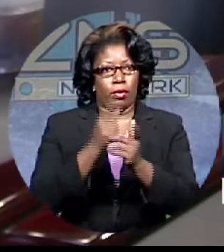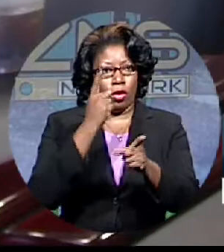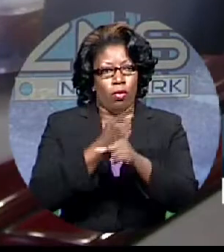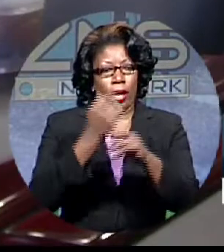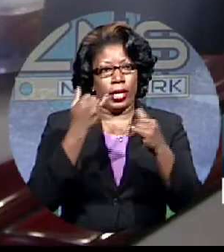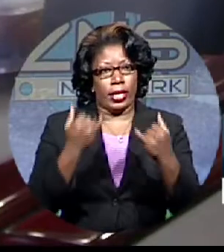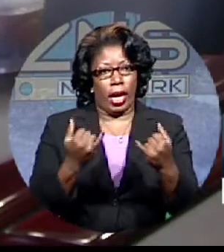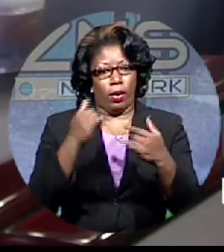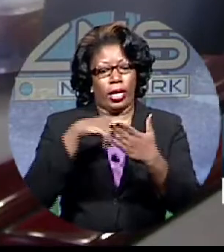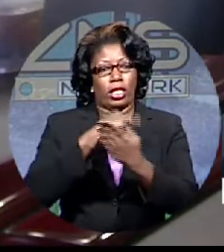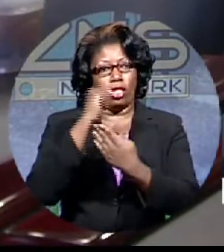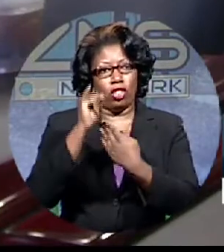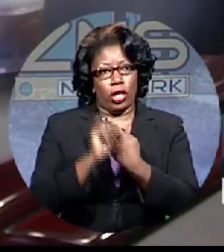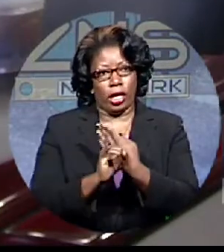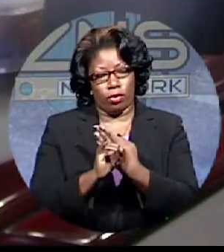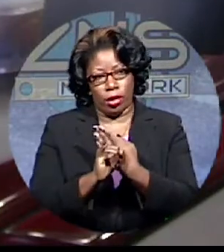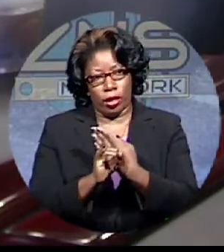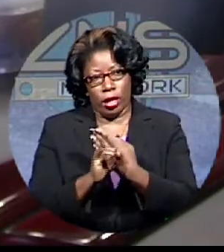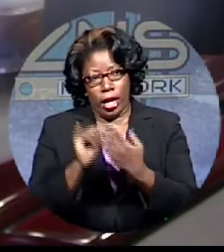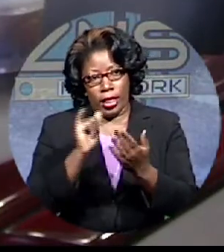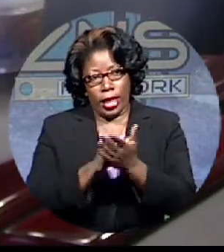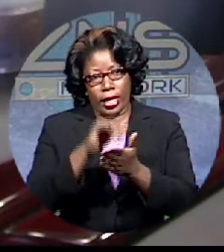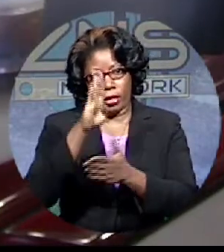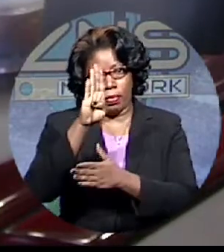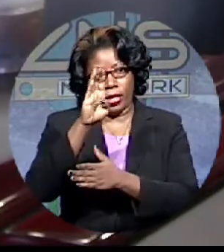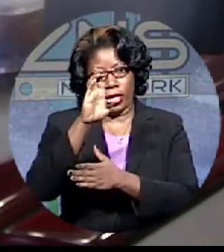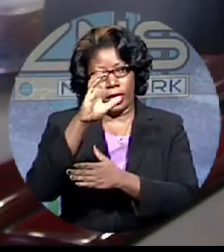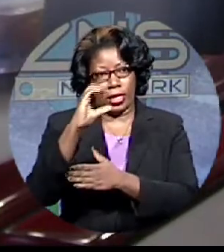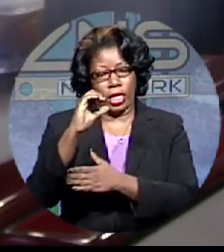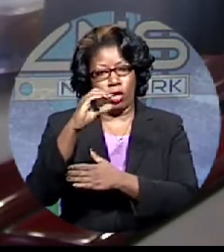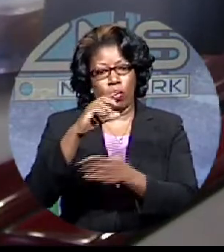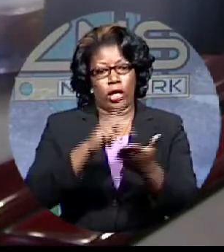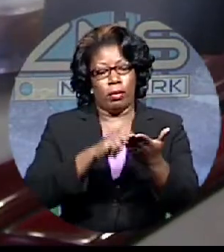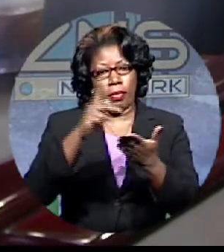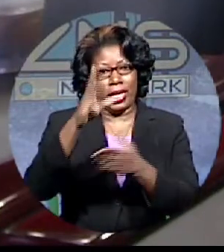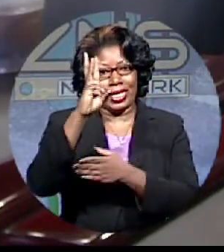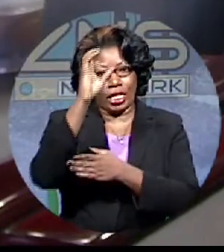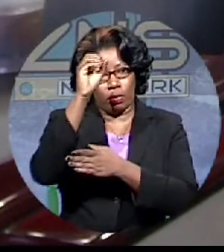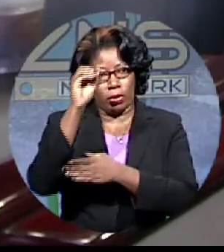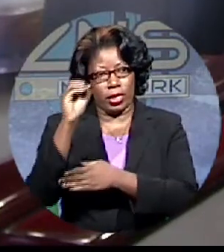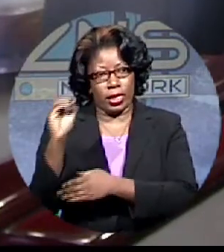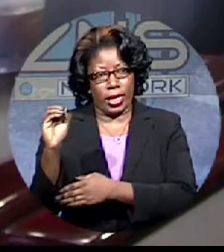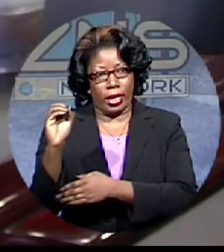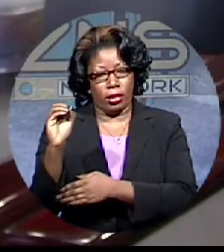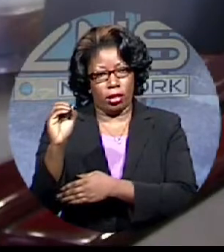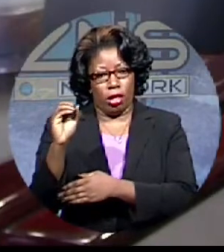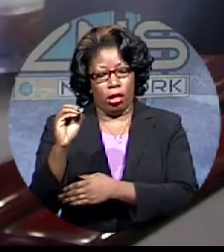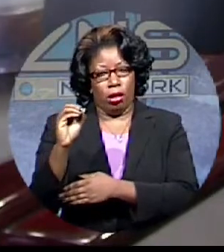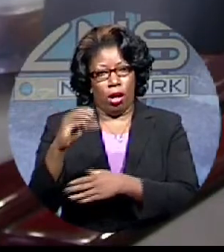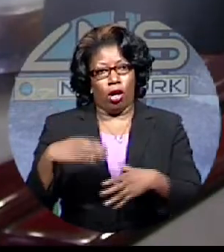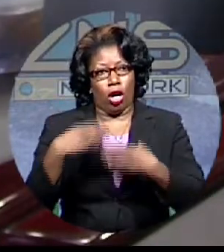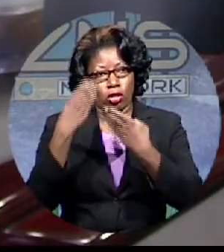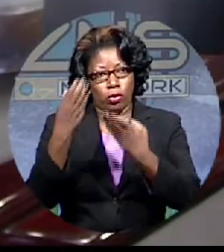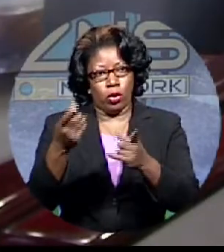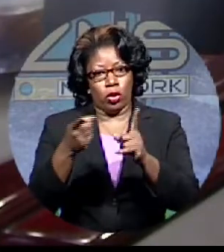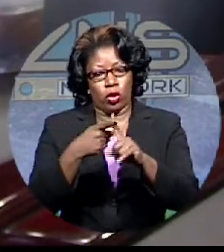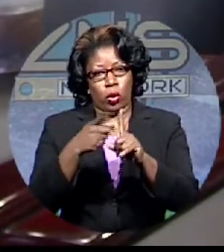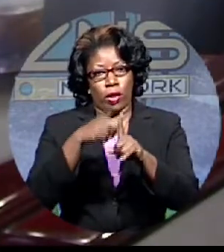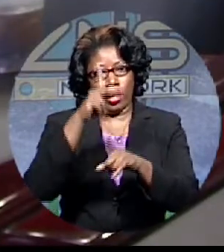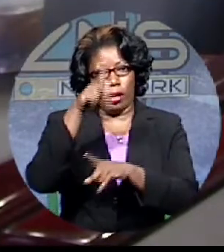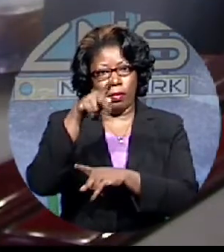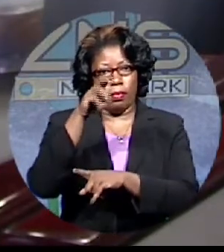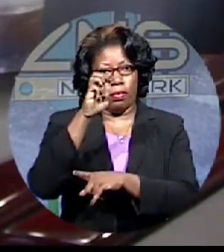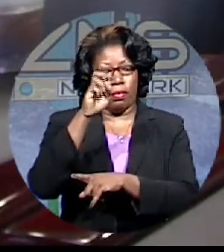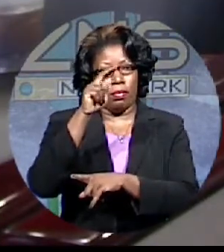in January, as early as January, that BEC workers would pay 6%, would contribute 6% to the pension plan, and we'd